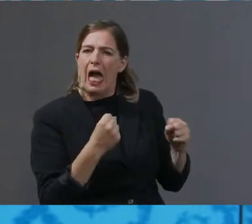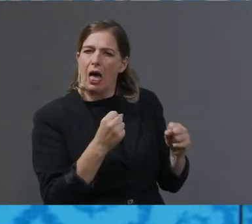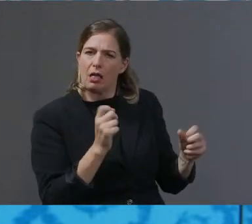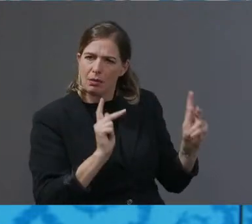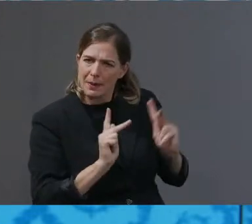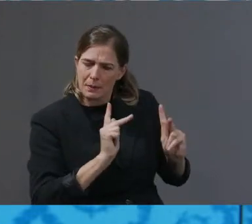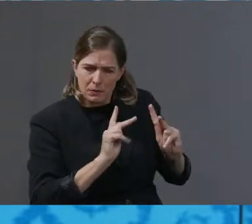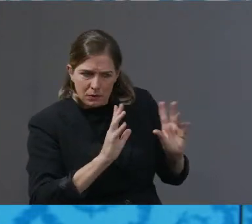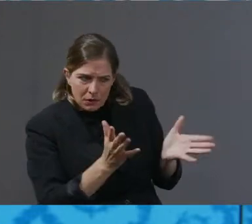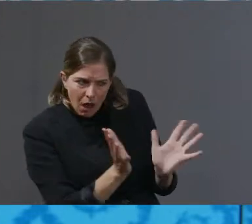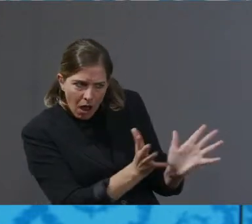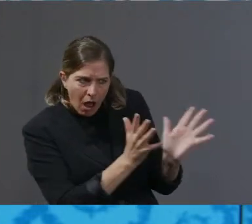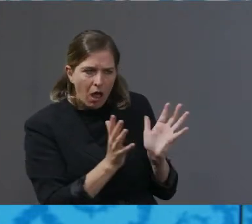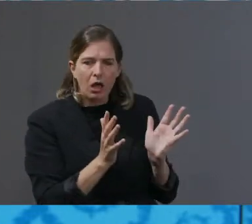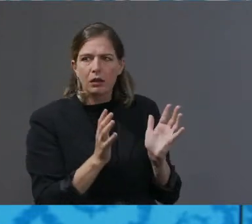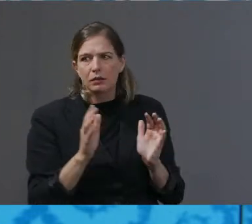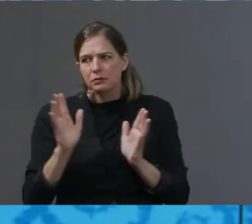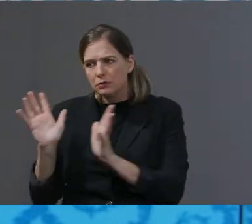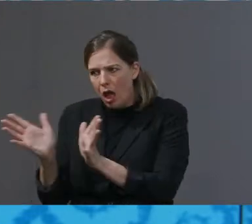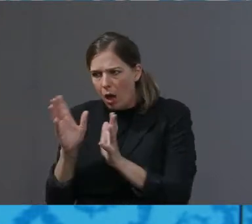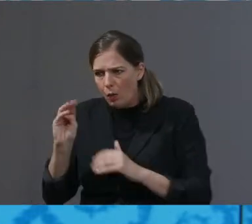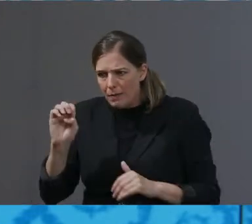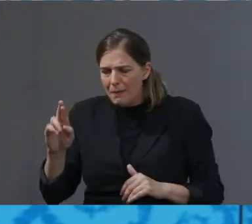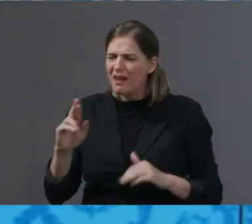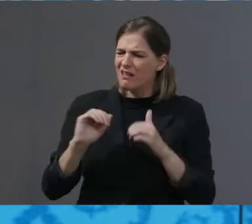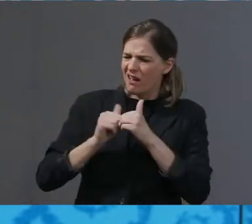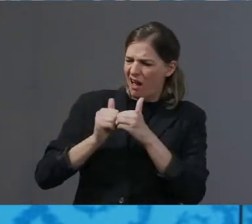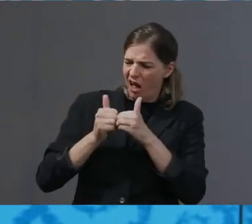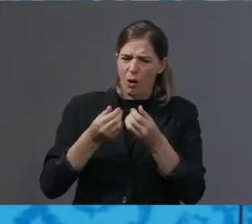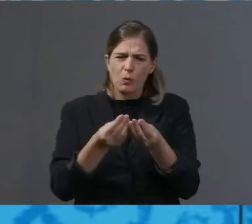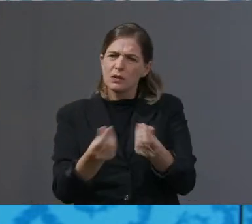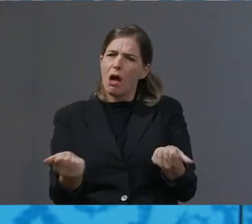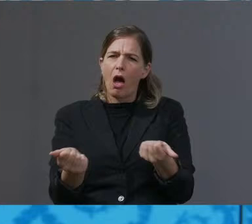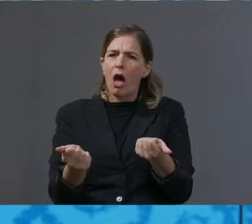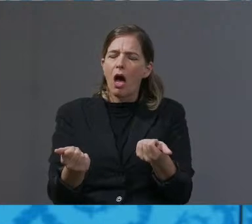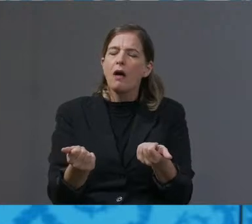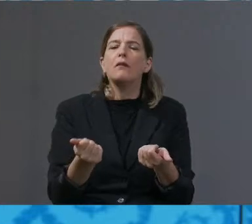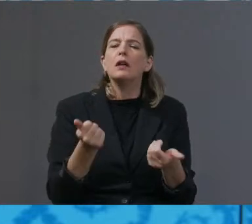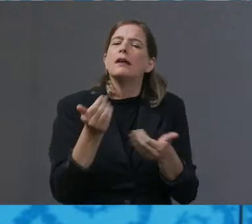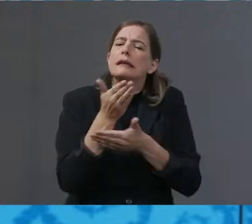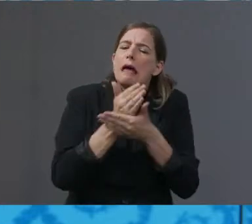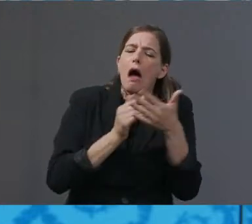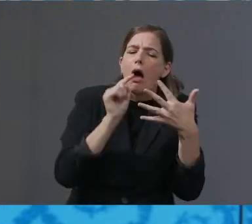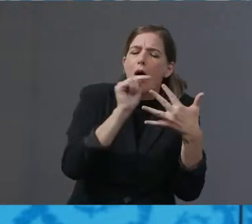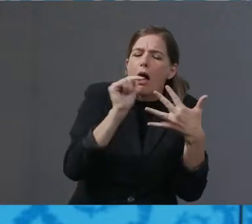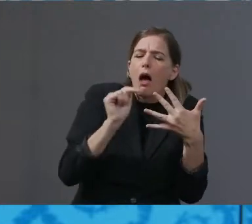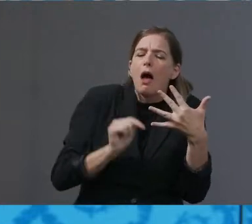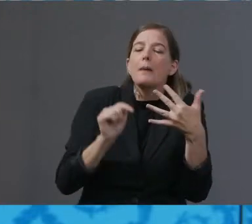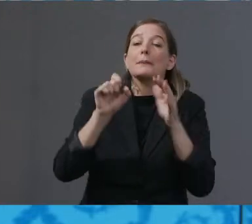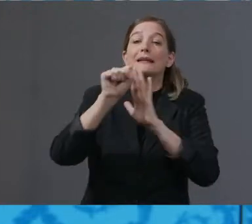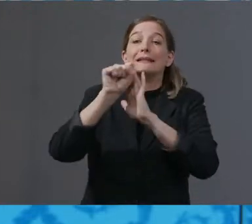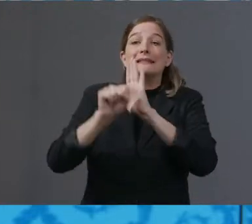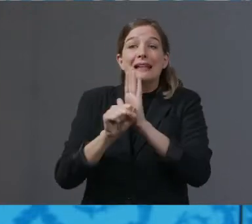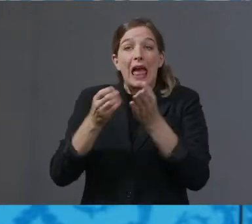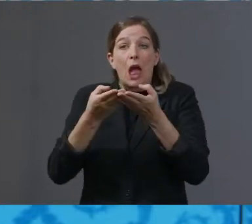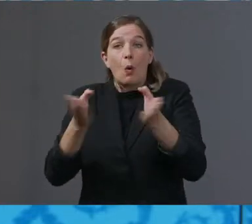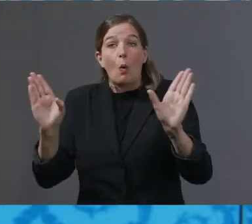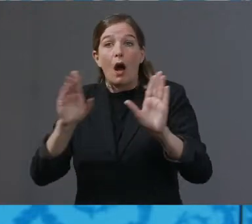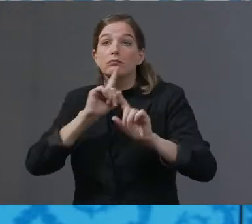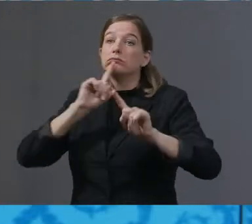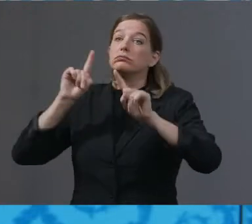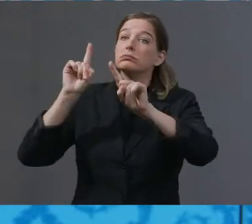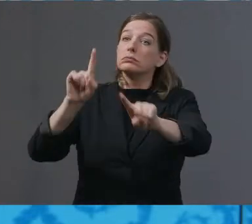we solve this issue? On some things, a statewide directive or executive order works very